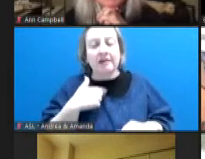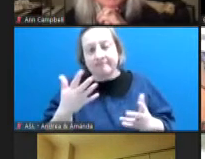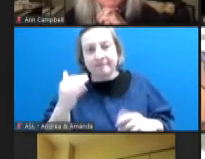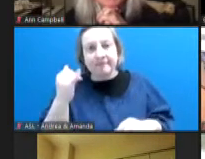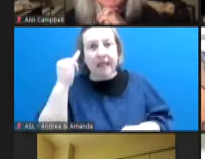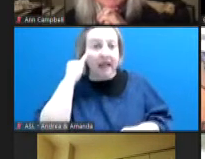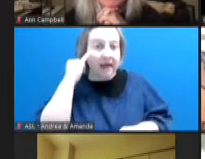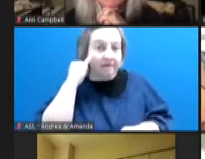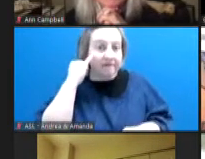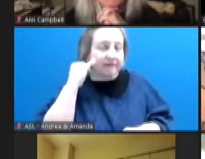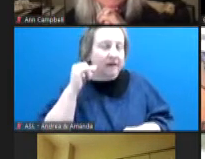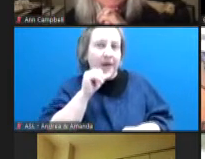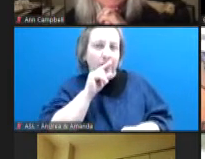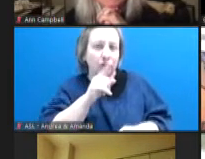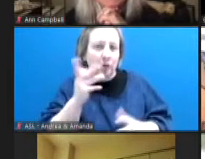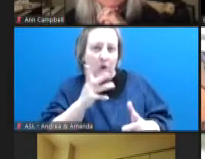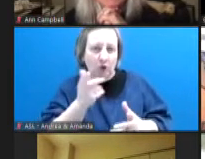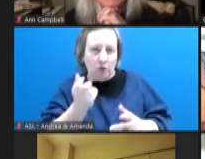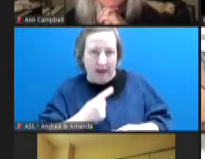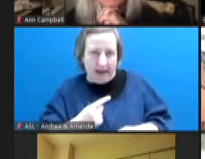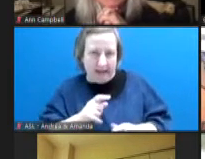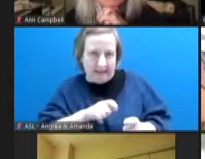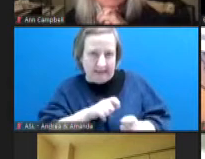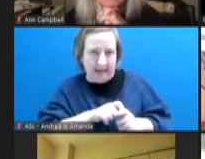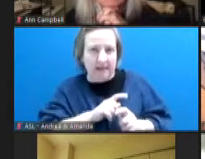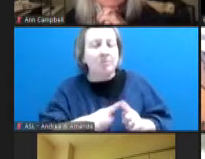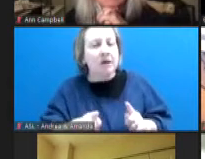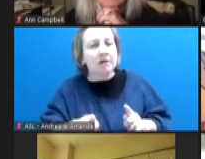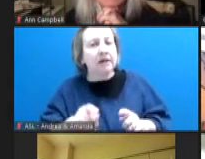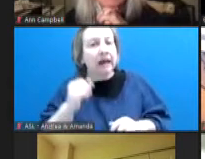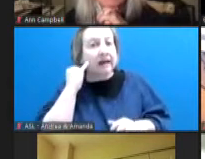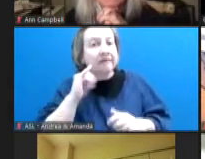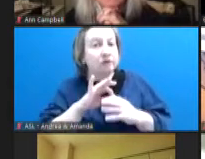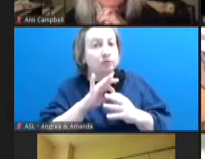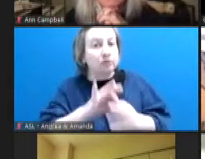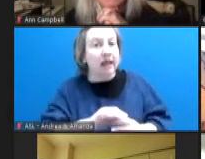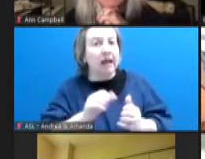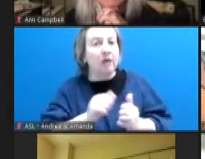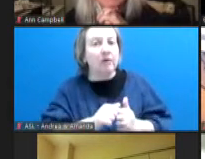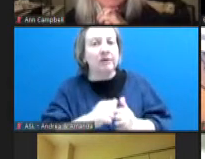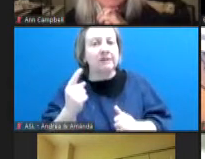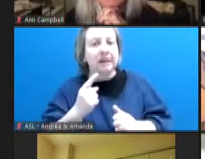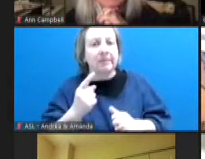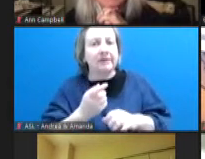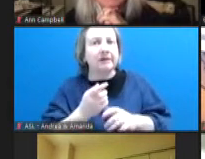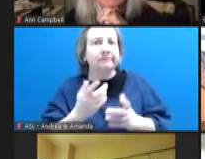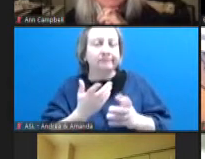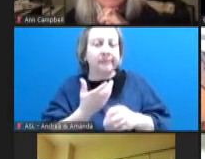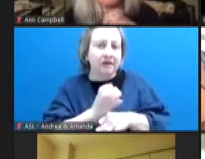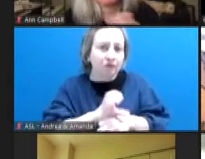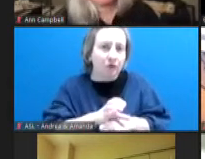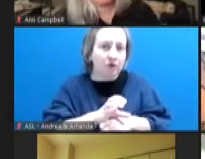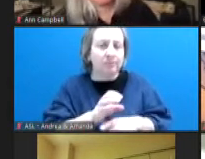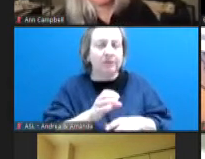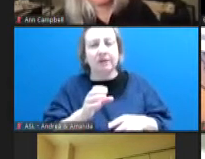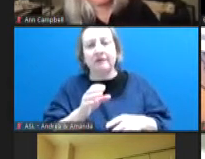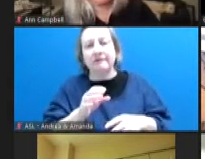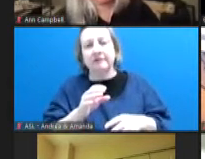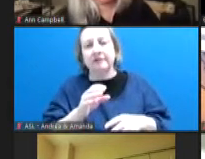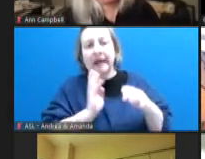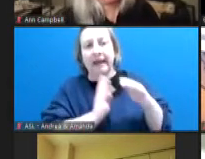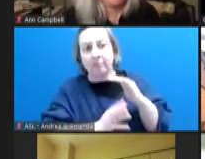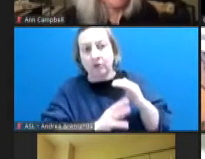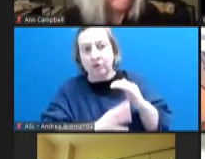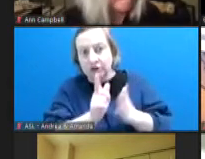If and I'm not sure this is what you're asking at all, but if it relates to anything enforcement of immigration law, then the city